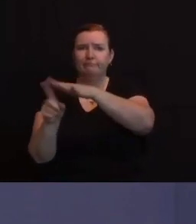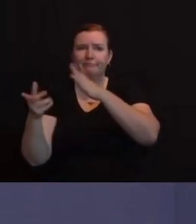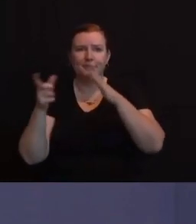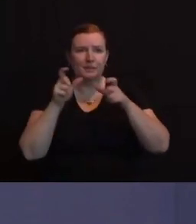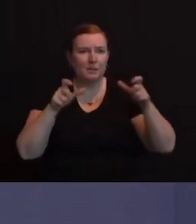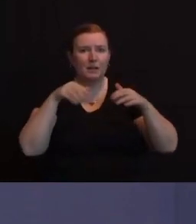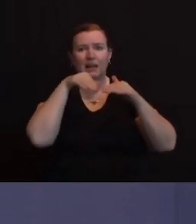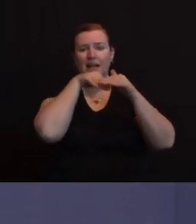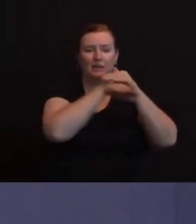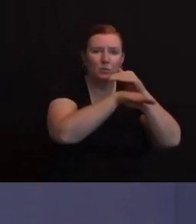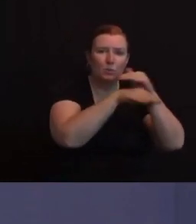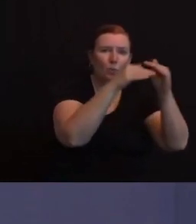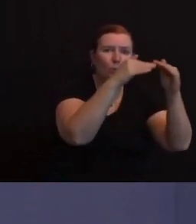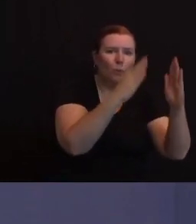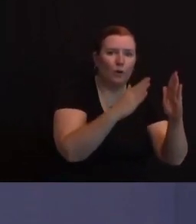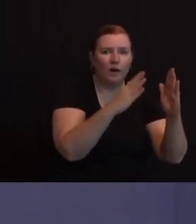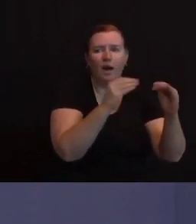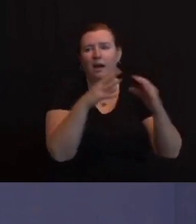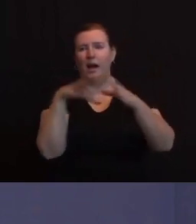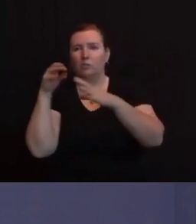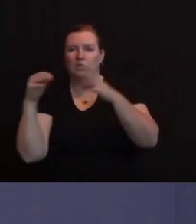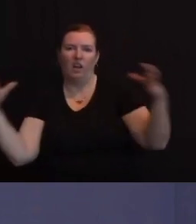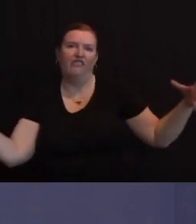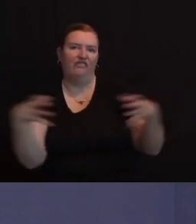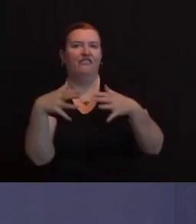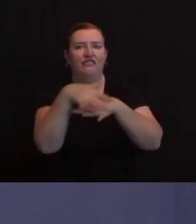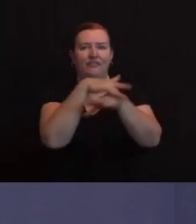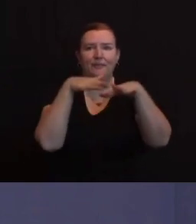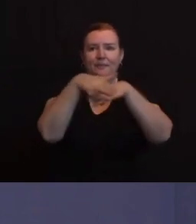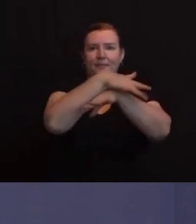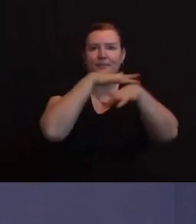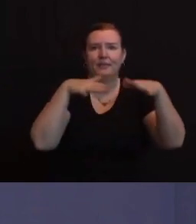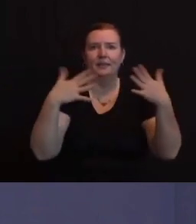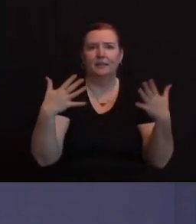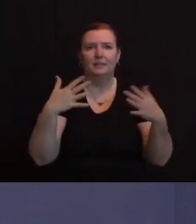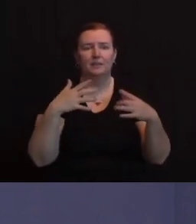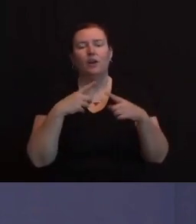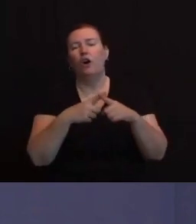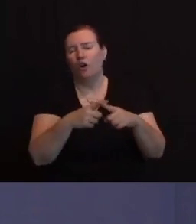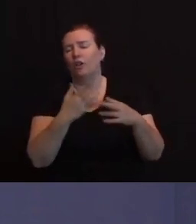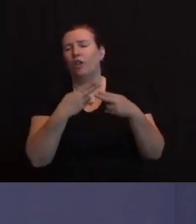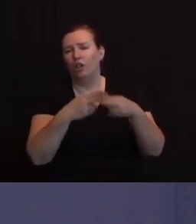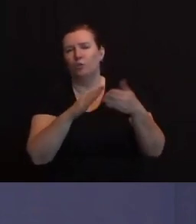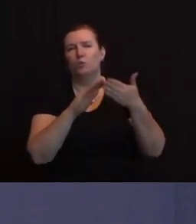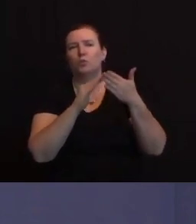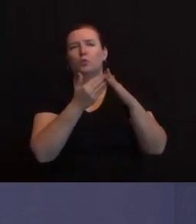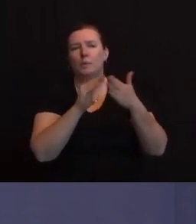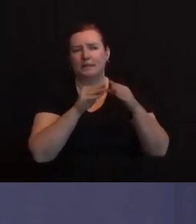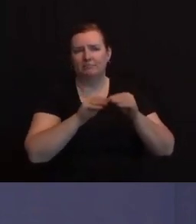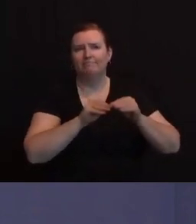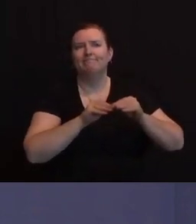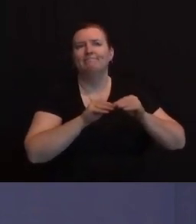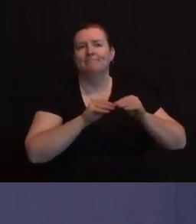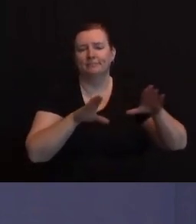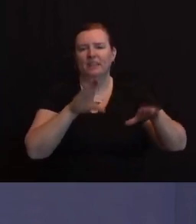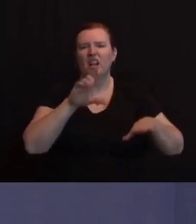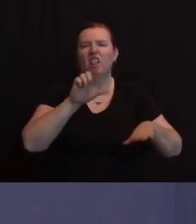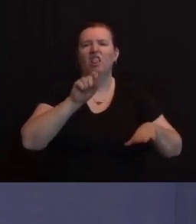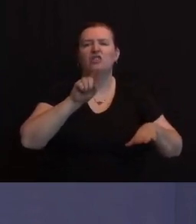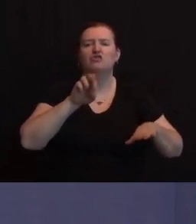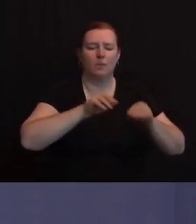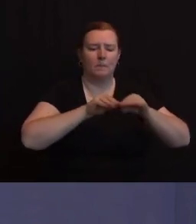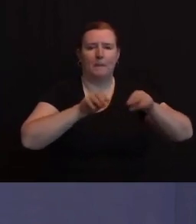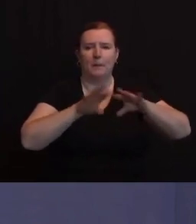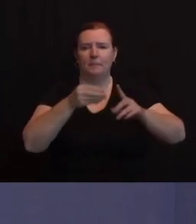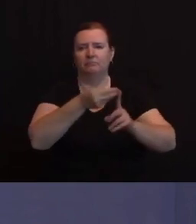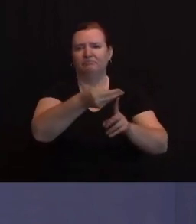state have led to community clusters of COVID-19. As he shared, another large outbreak occurred as a